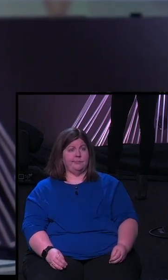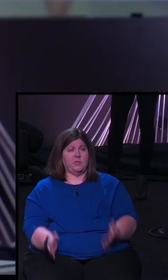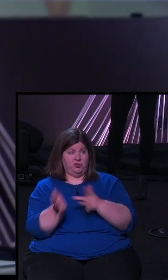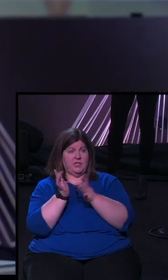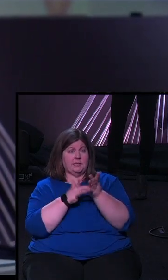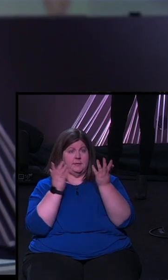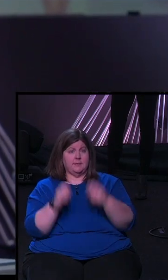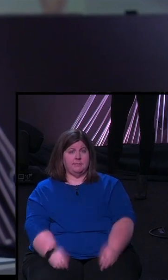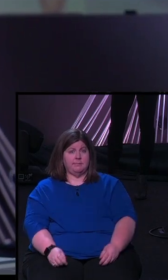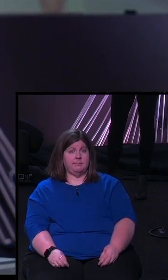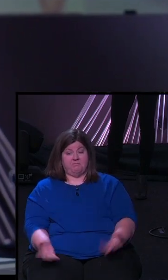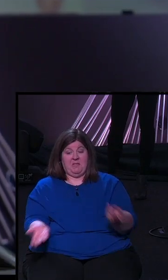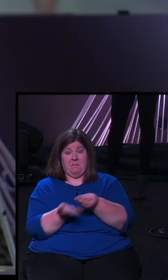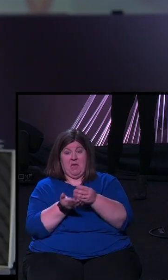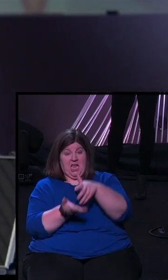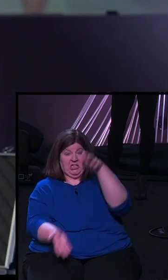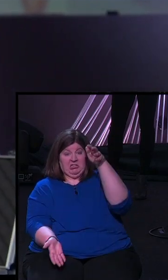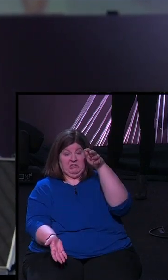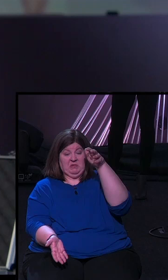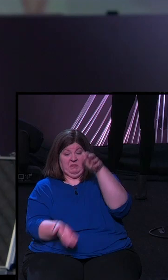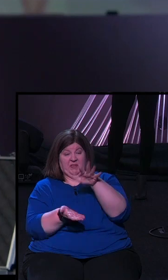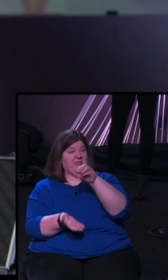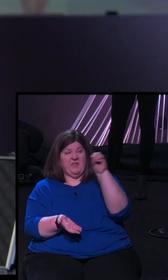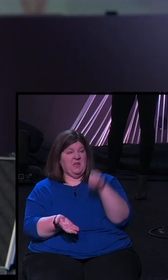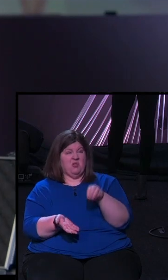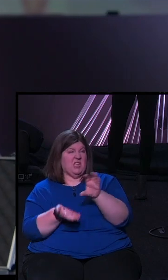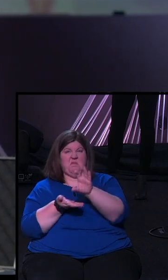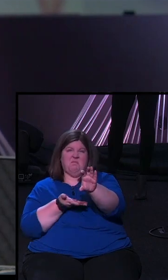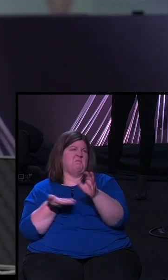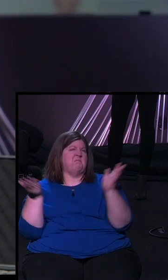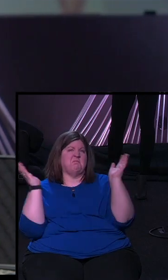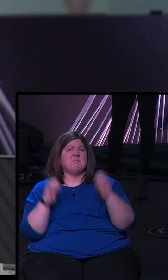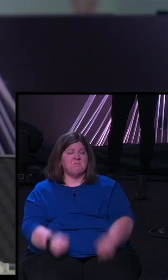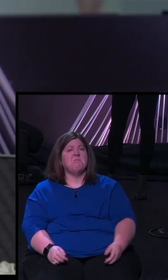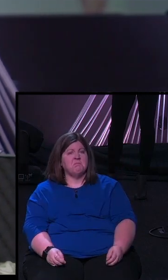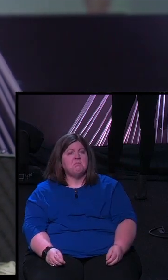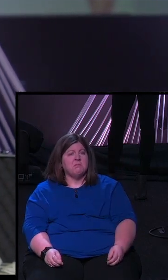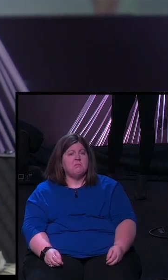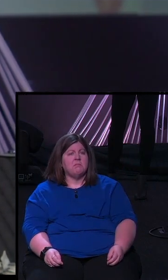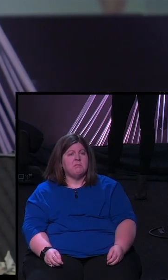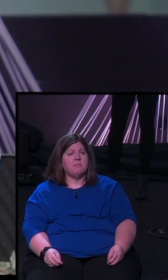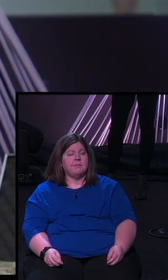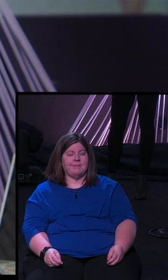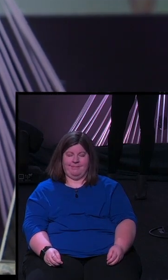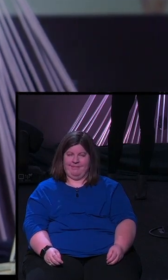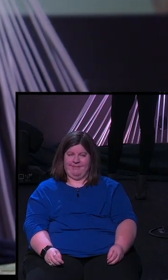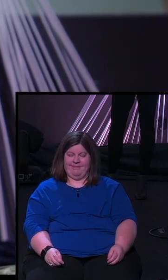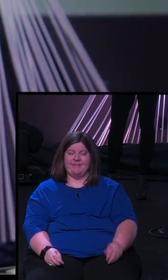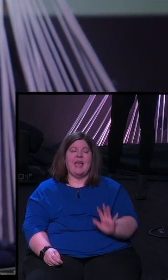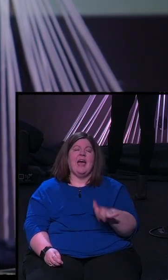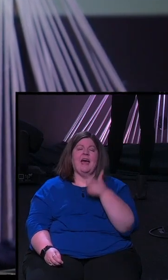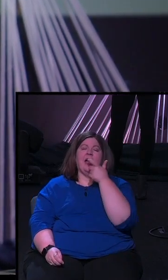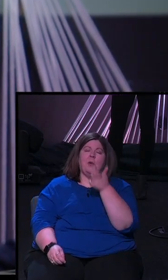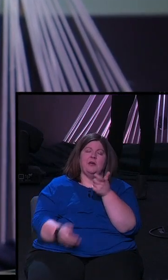Jesus, half of this. I'm just going to give it away right now. I watched a video of this, of